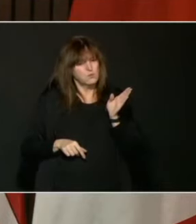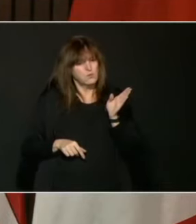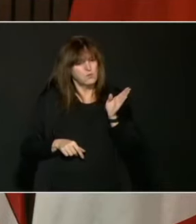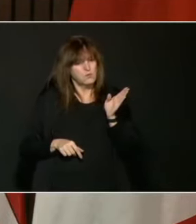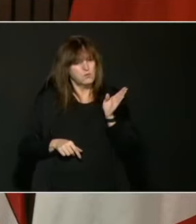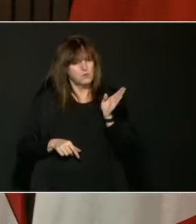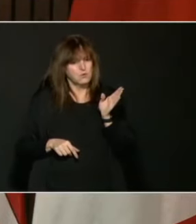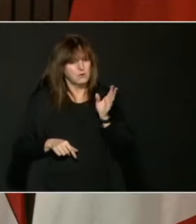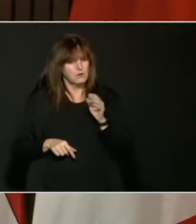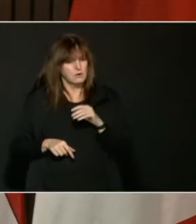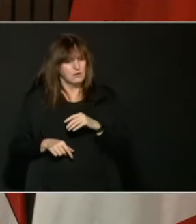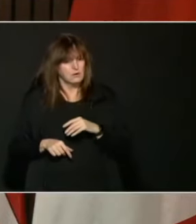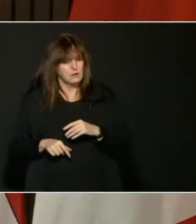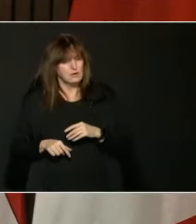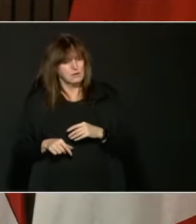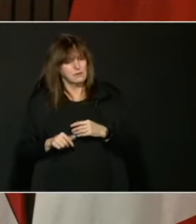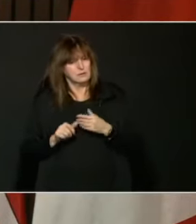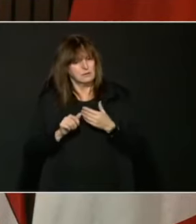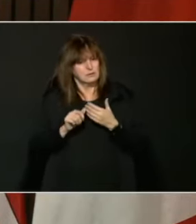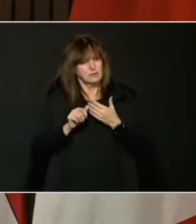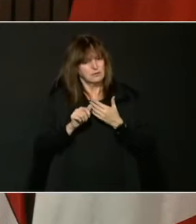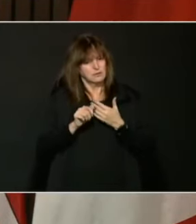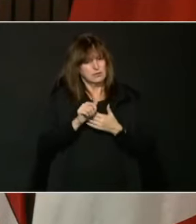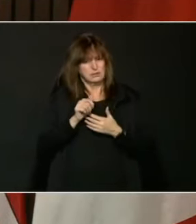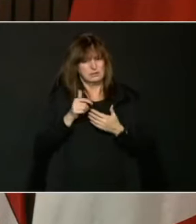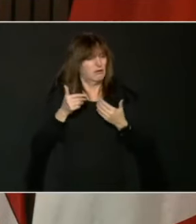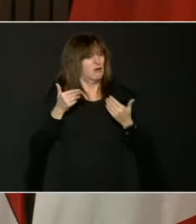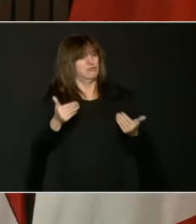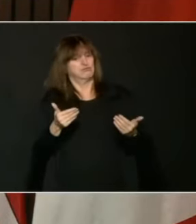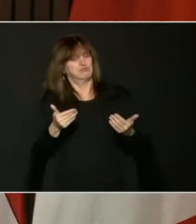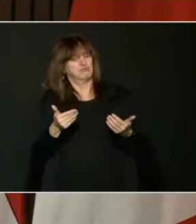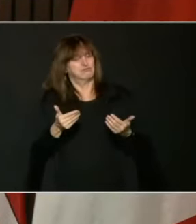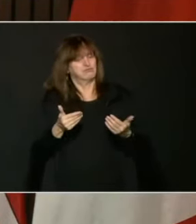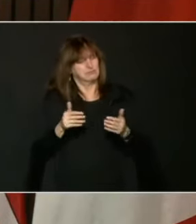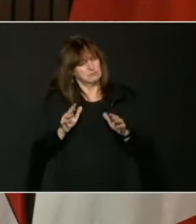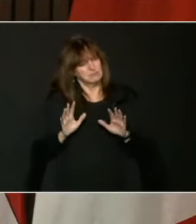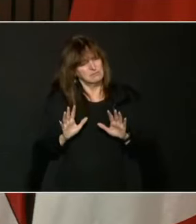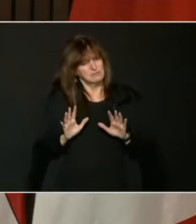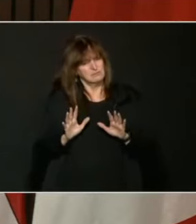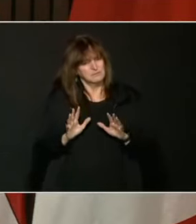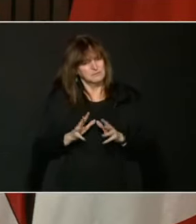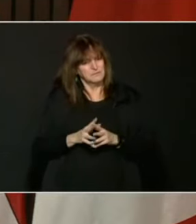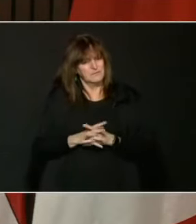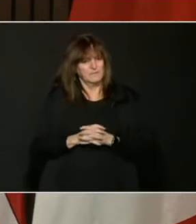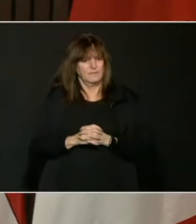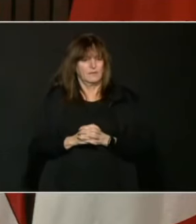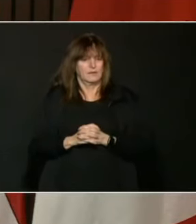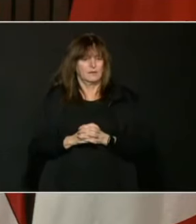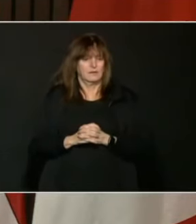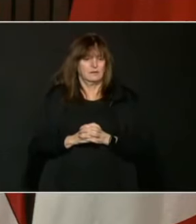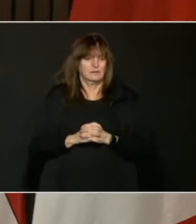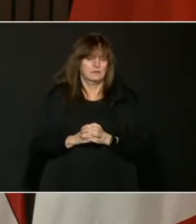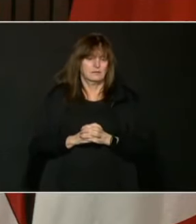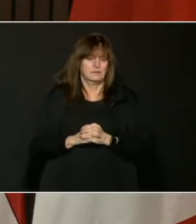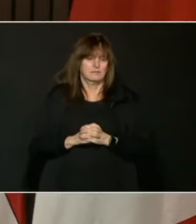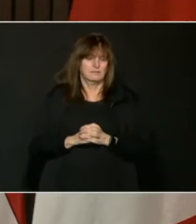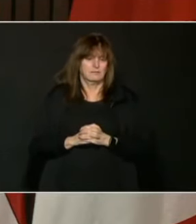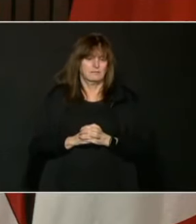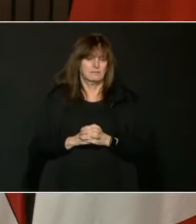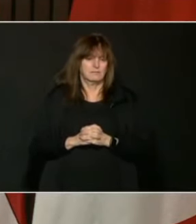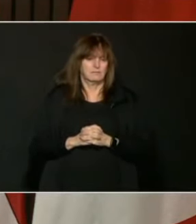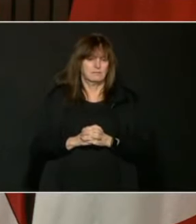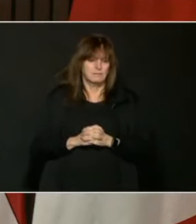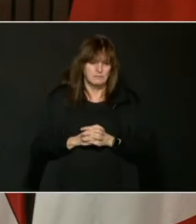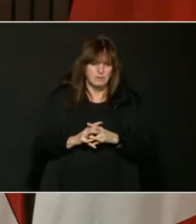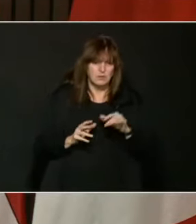substantial risk of that sort of difference in the risks, that risk gradient, but also the fact that you're maybe moving into a place that has less protections going on